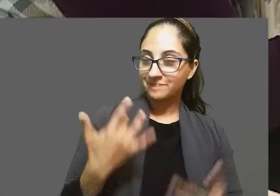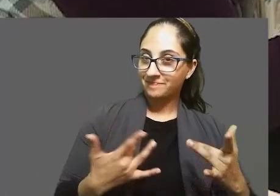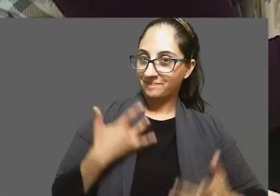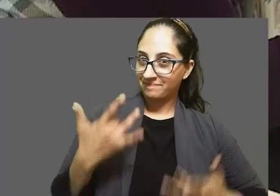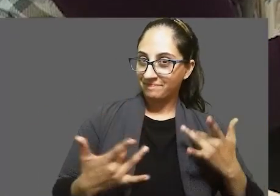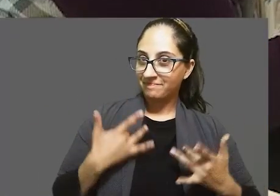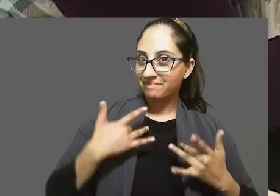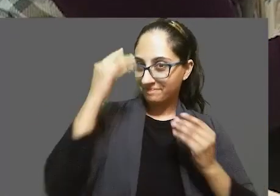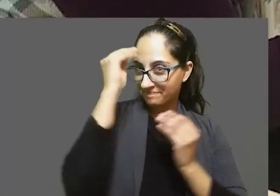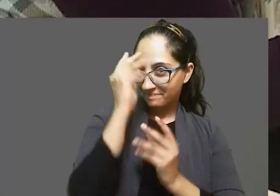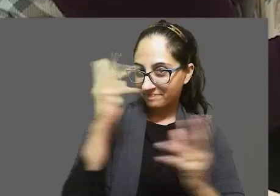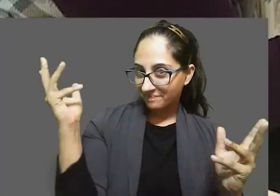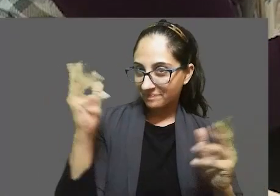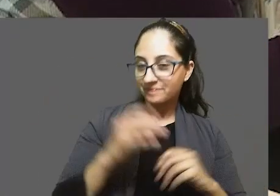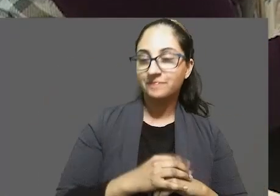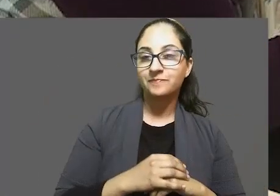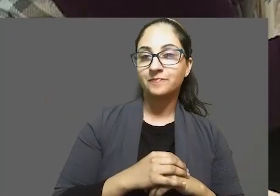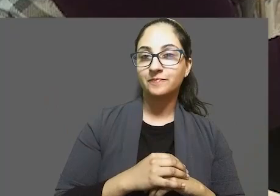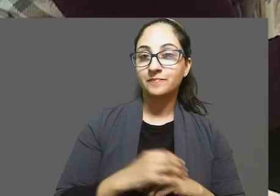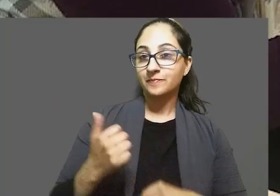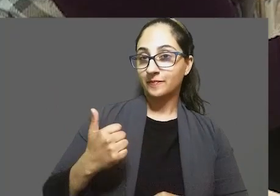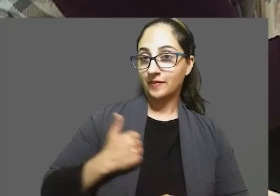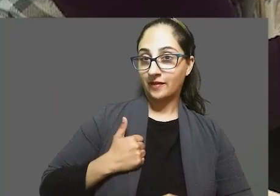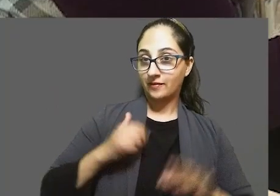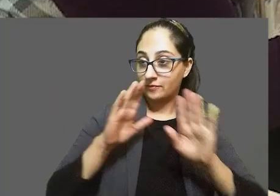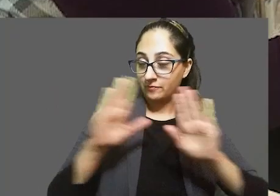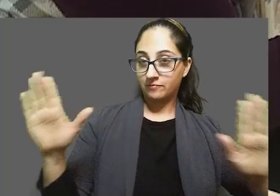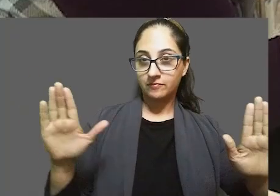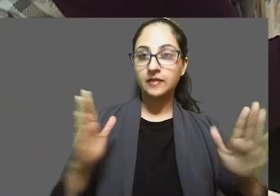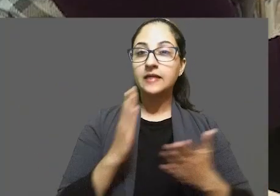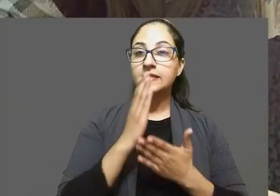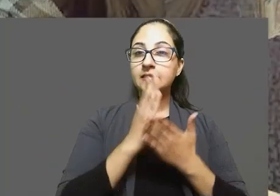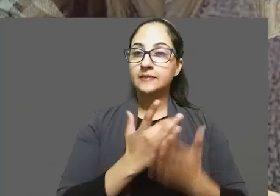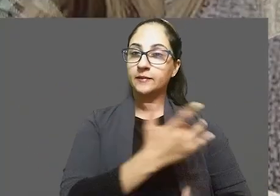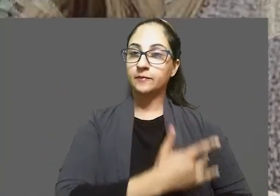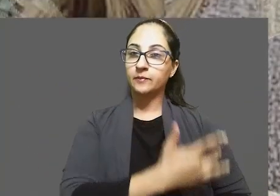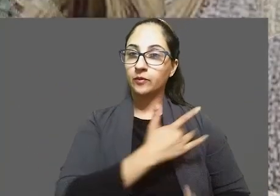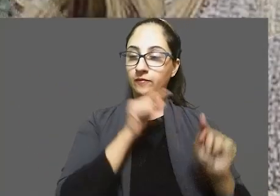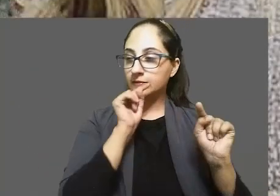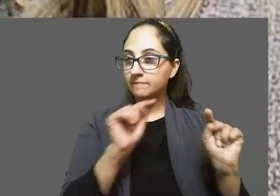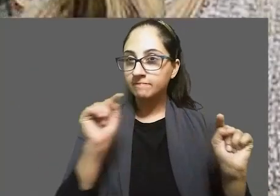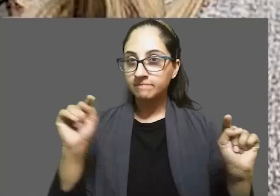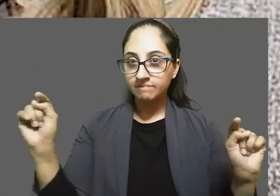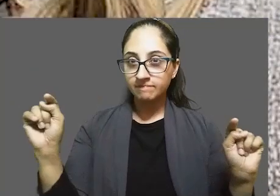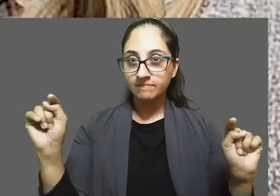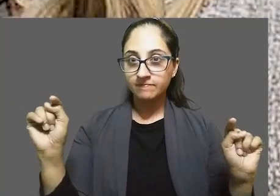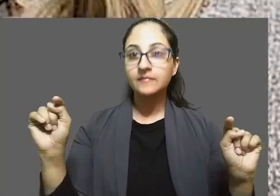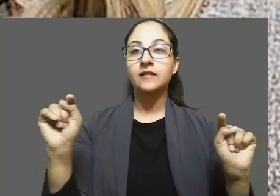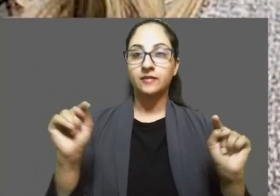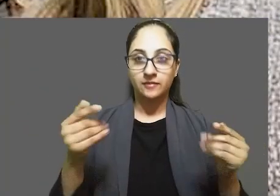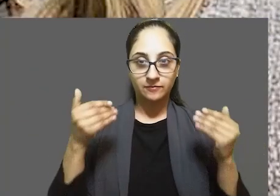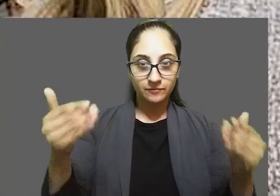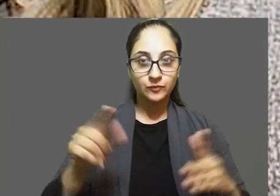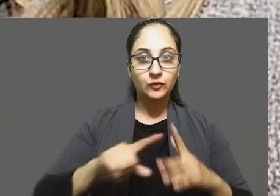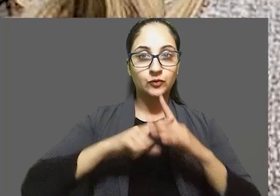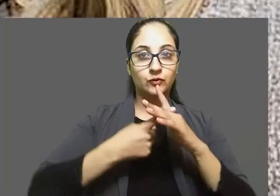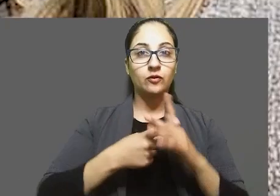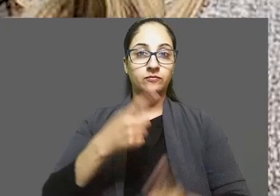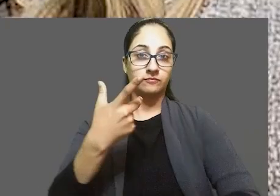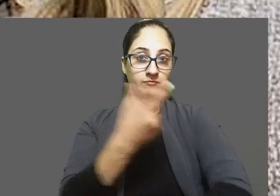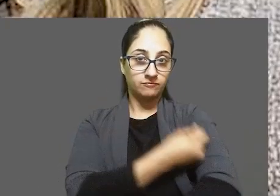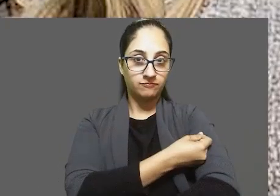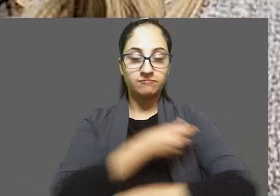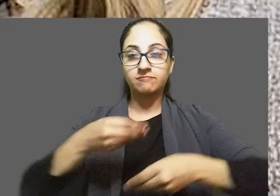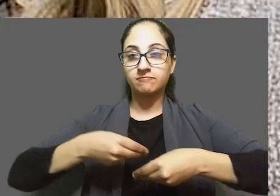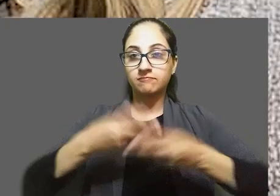vaccination programs for seniors living in the community. I know a number of Jamaati members who live at home were able to get their